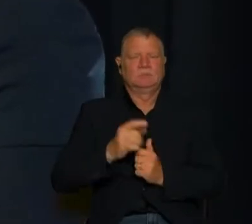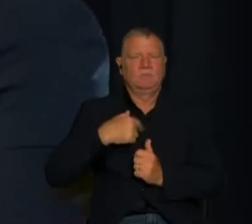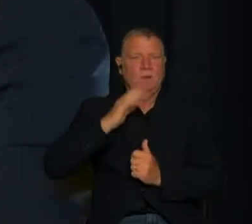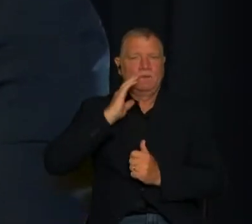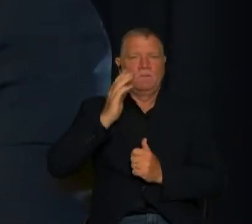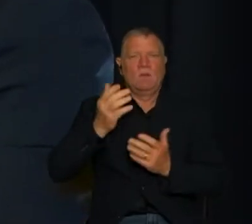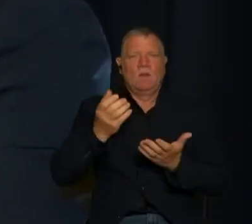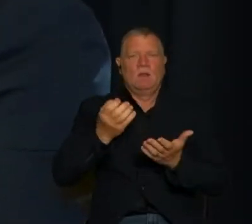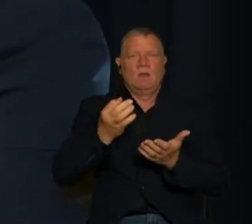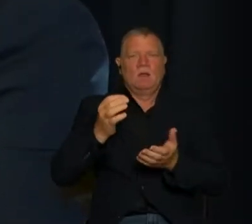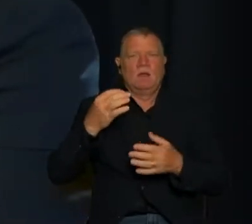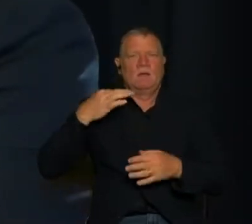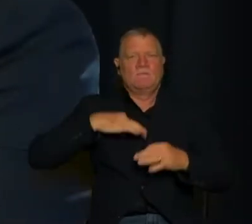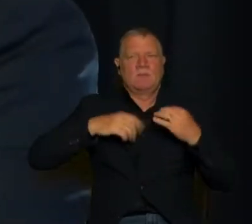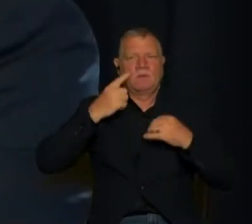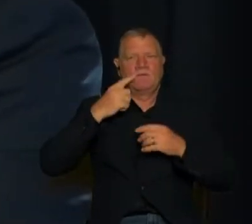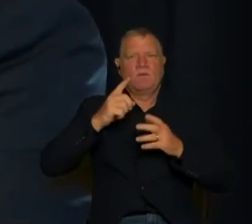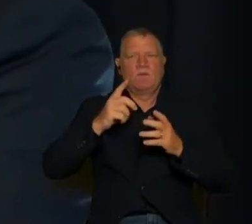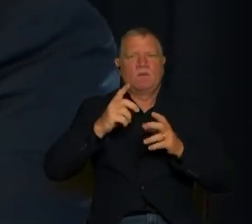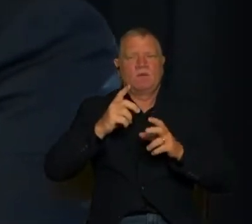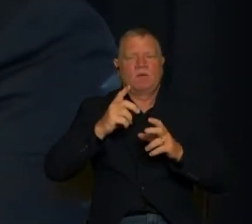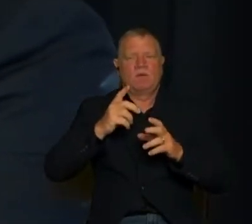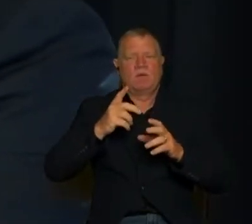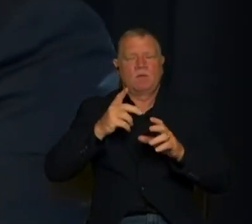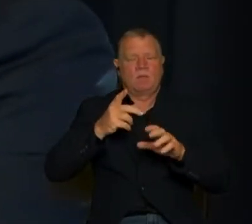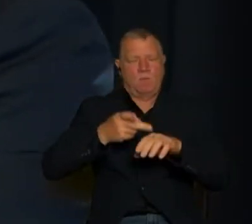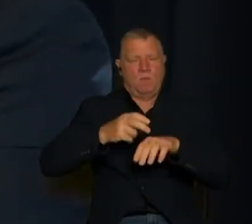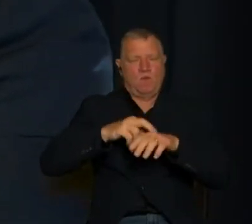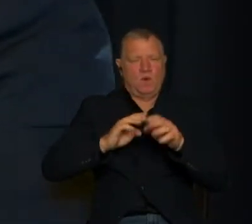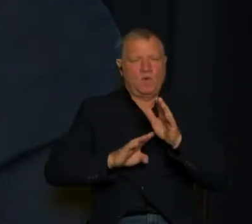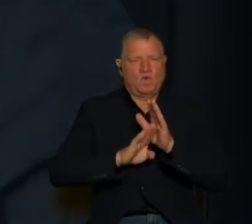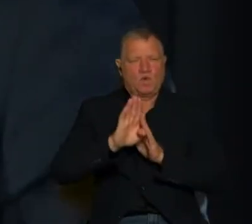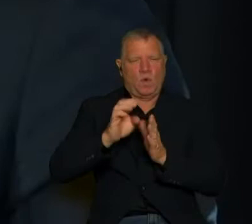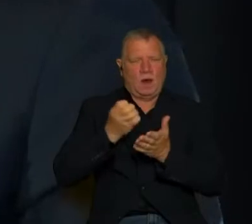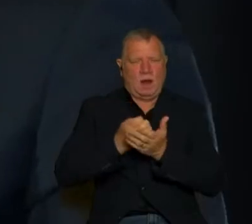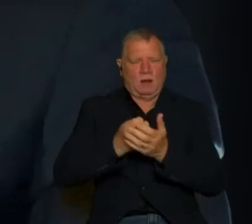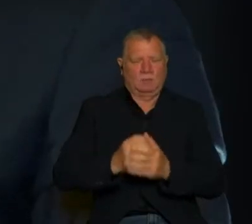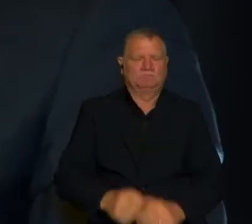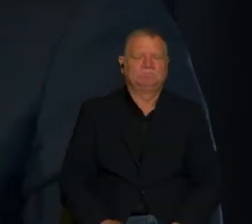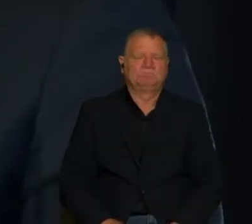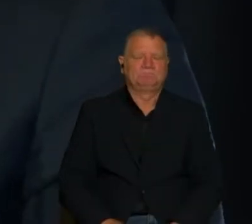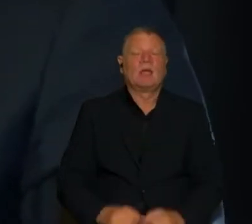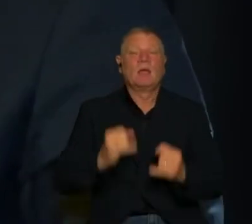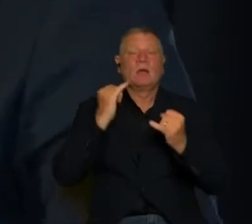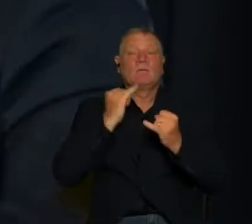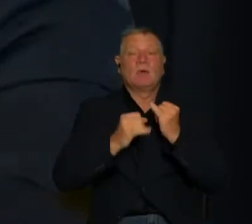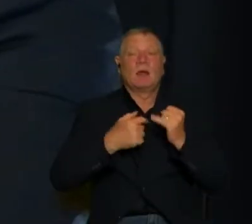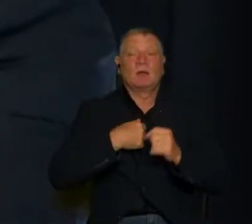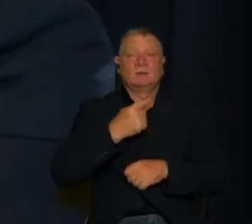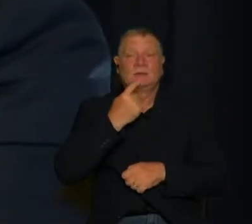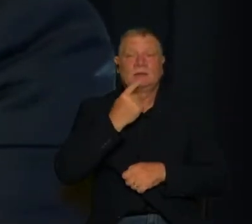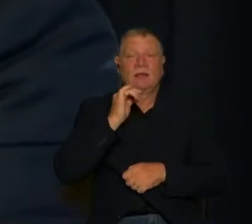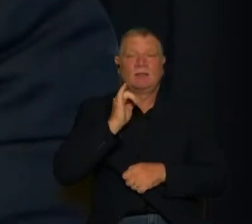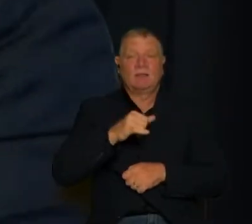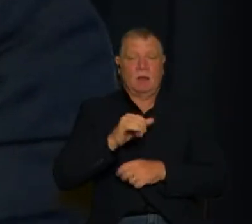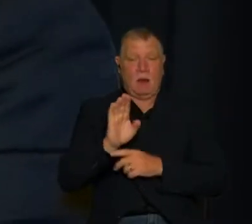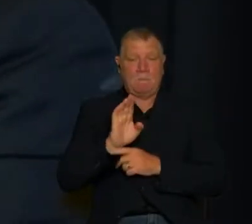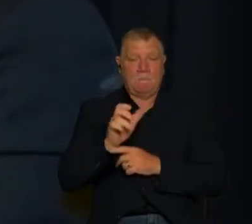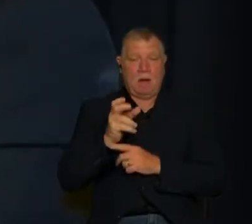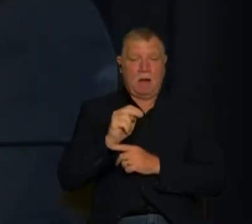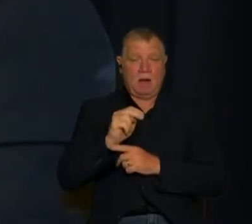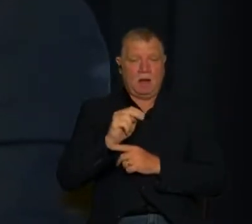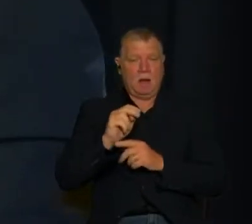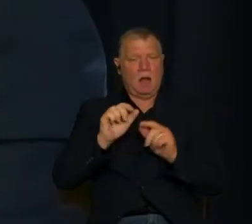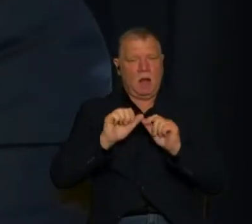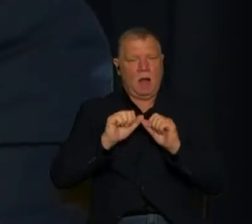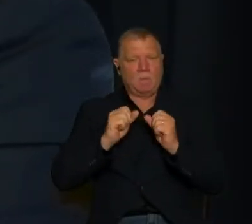future positive impact in Puerto Rico's economic growth. Finally, I have to say that the Biden administration